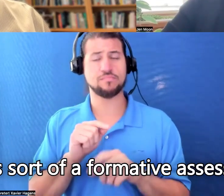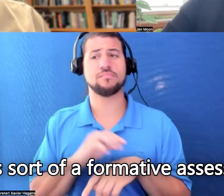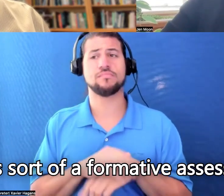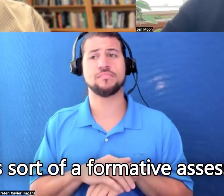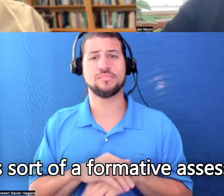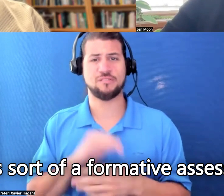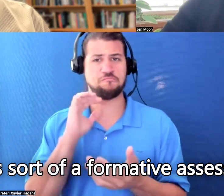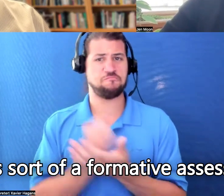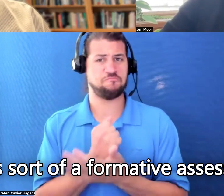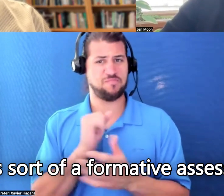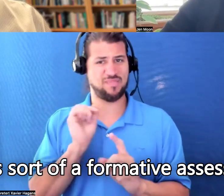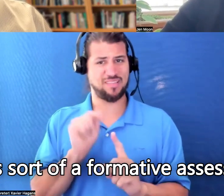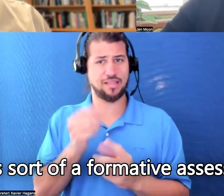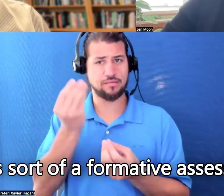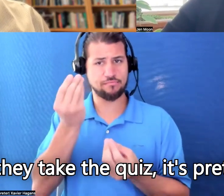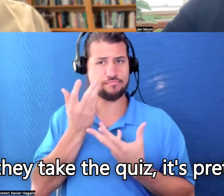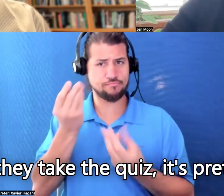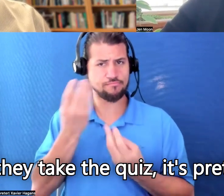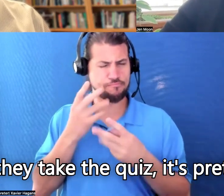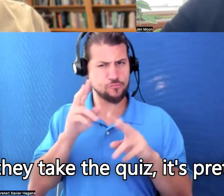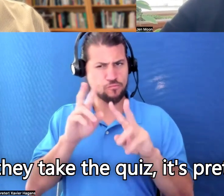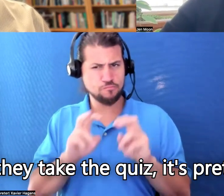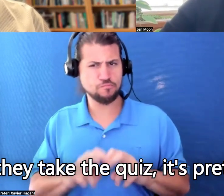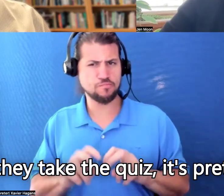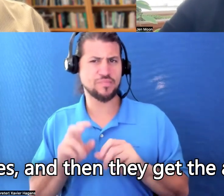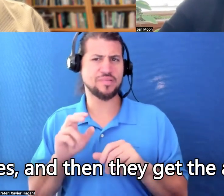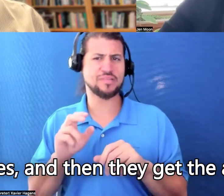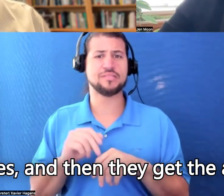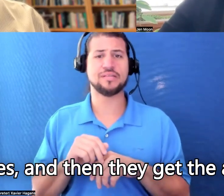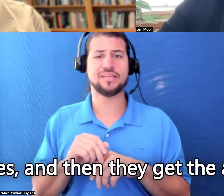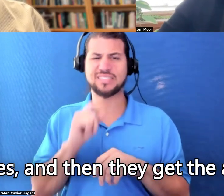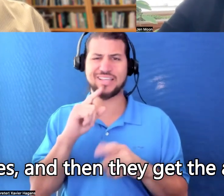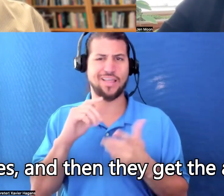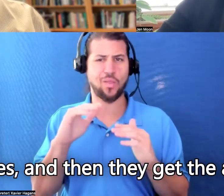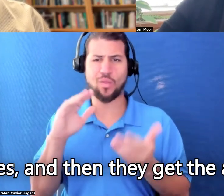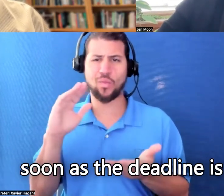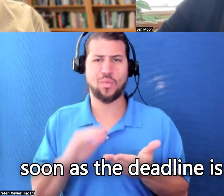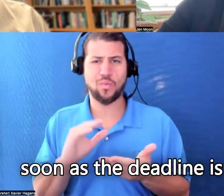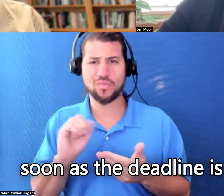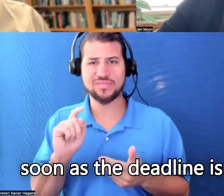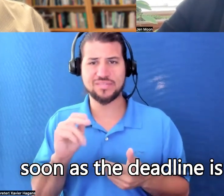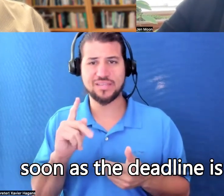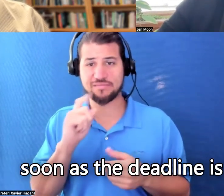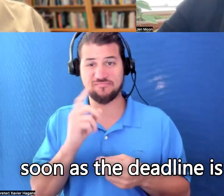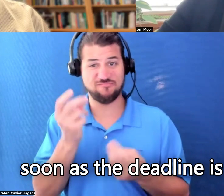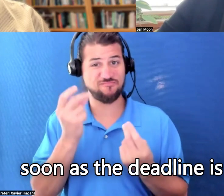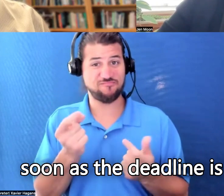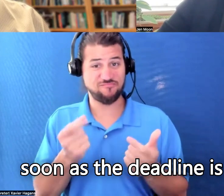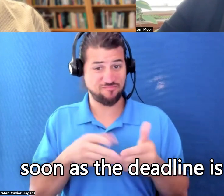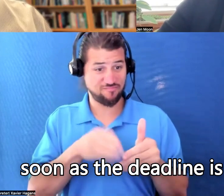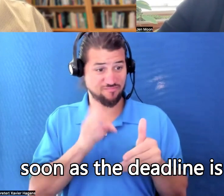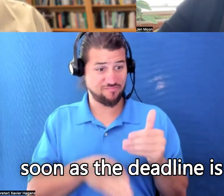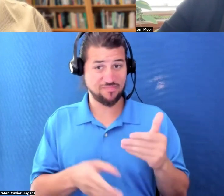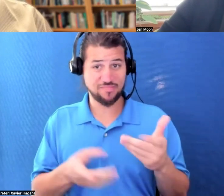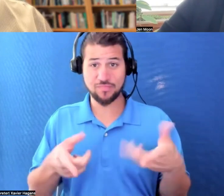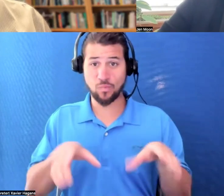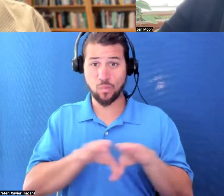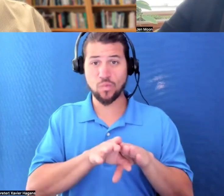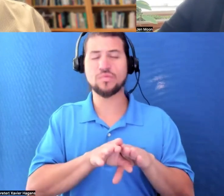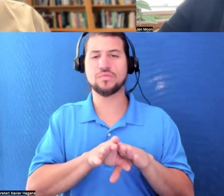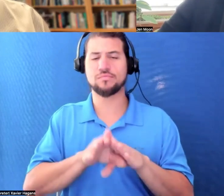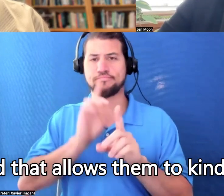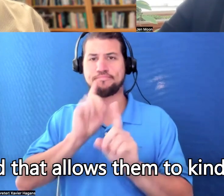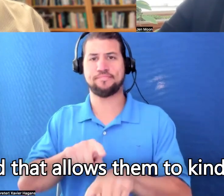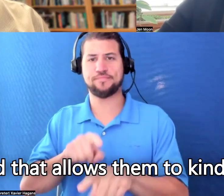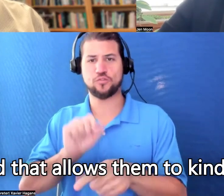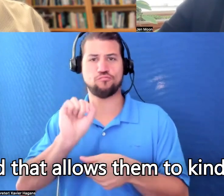it as sort of a formative assessment. So they take the quiz, it's pretty low stakes, and then they get the answers as soon as the deadline is hit.